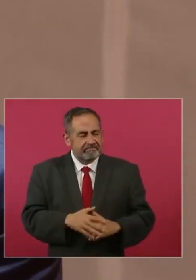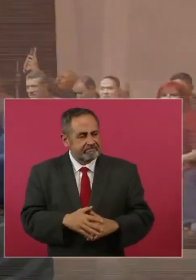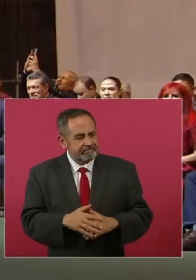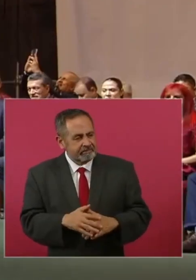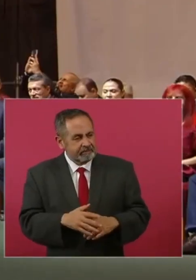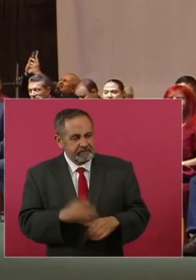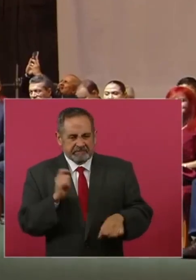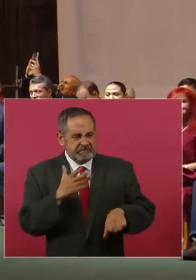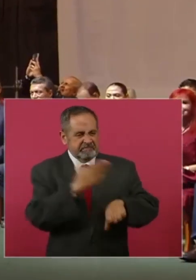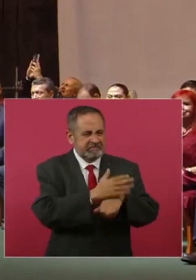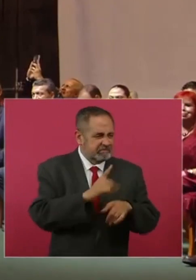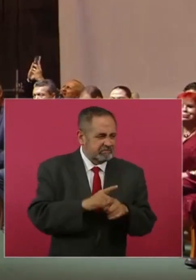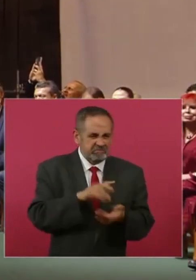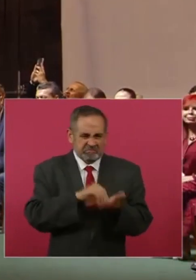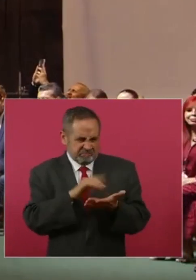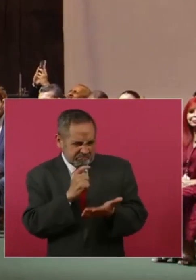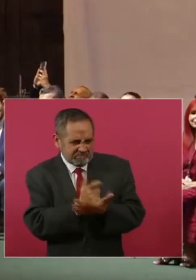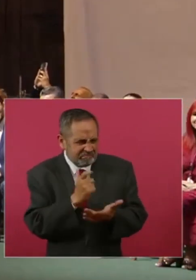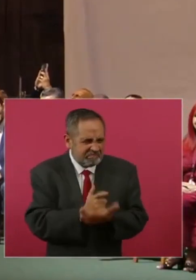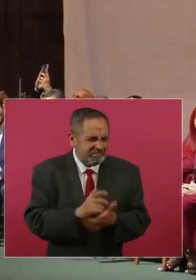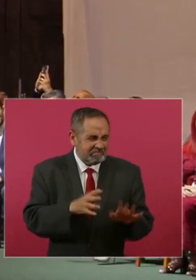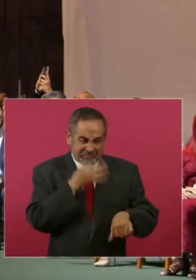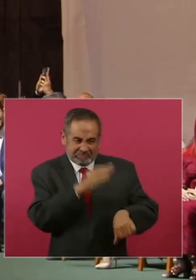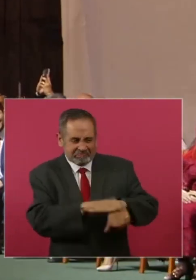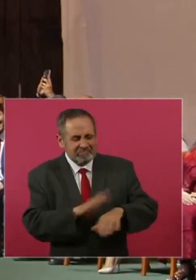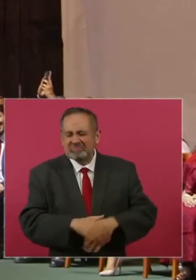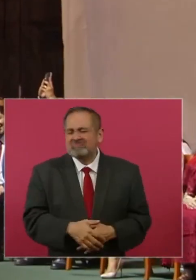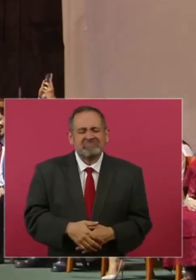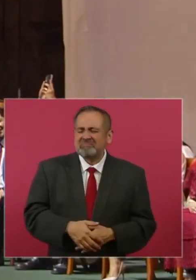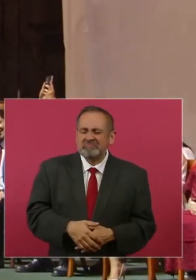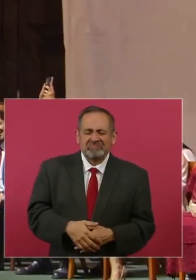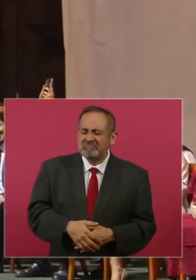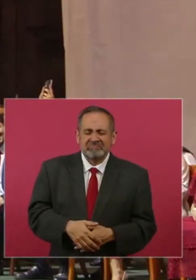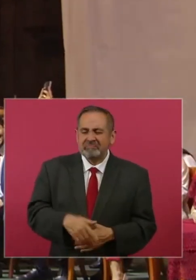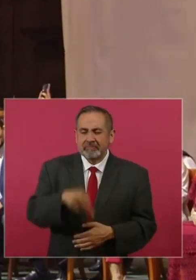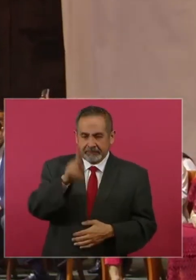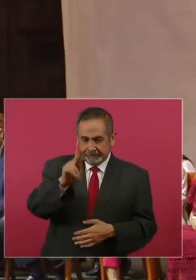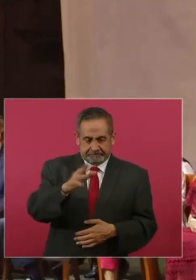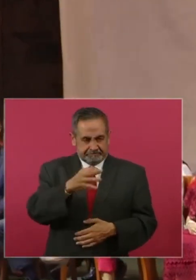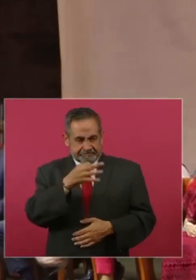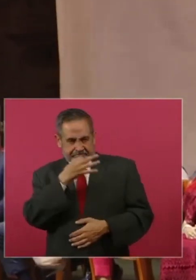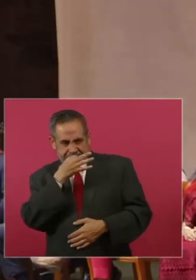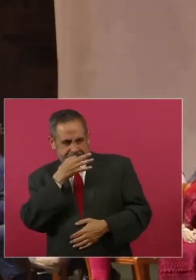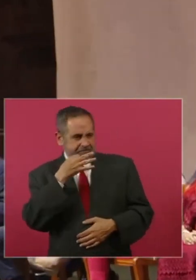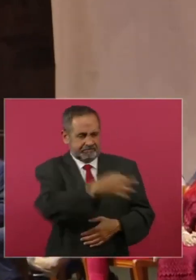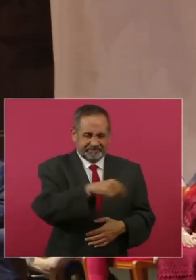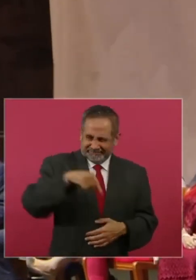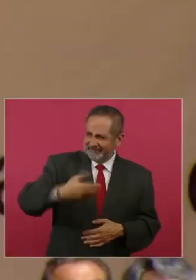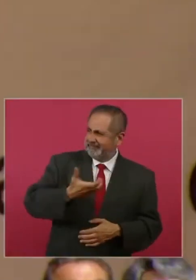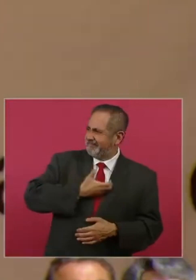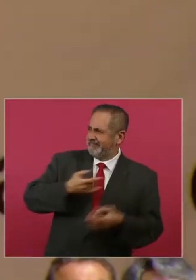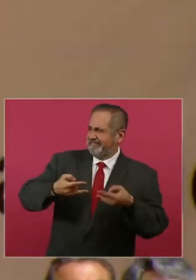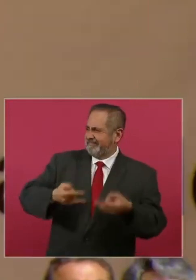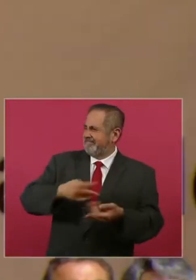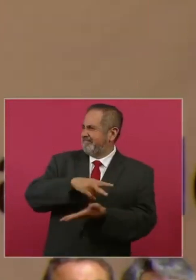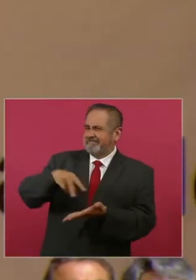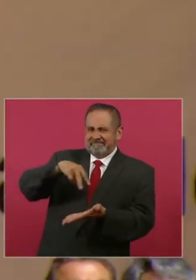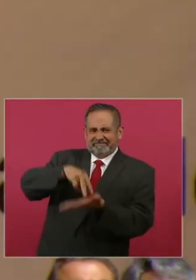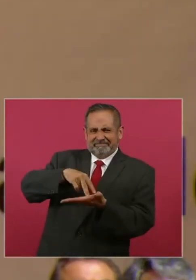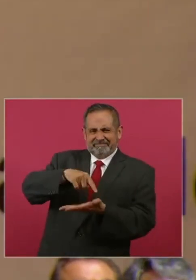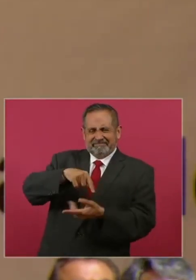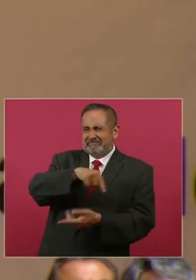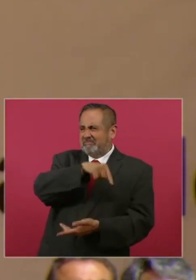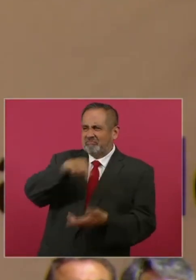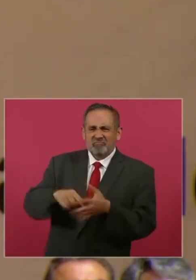advertencia, ni mucho menos amenaza. I'm not pero saying les digo this is not a sentence, this is not a threat, Zócalo, but I'm telling Pablo, them all